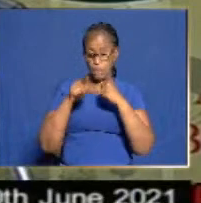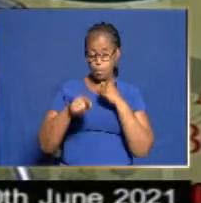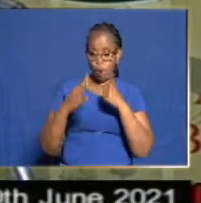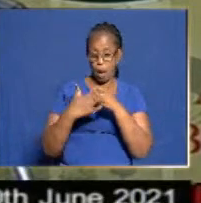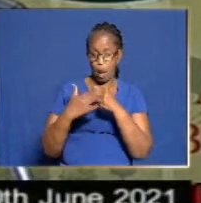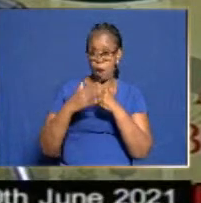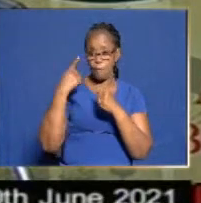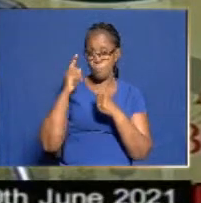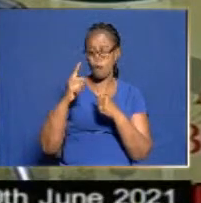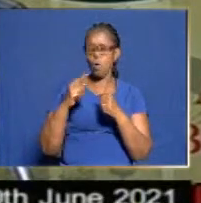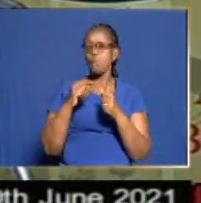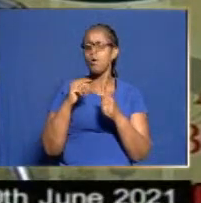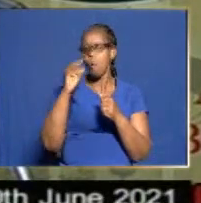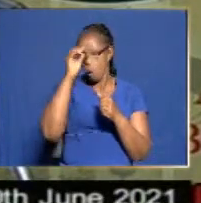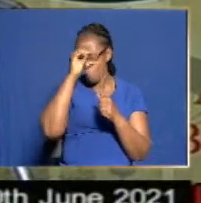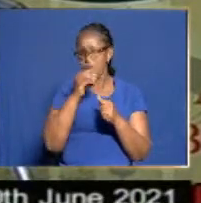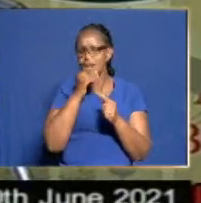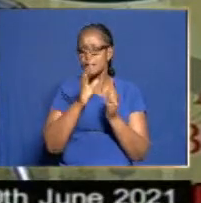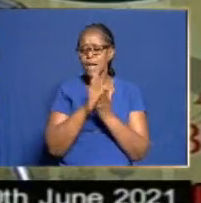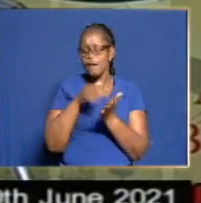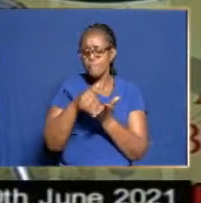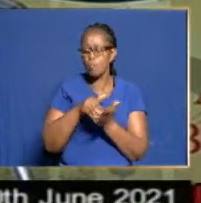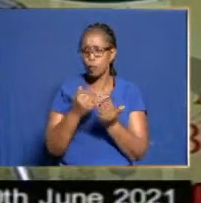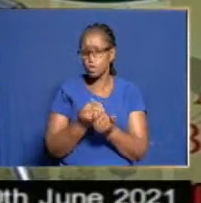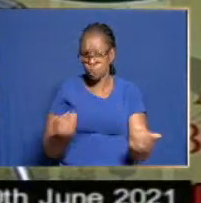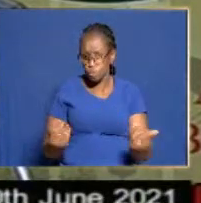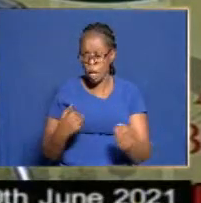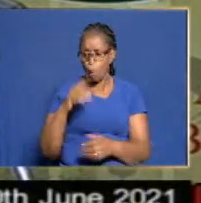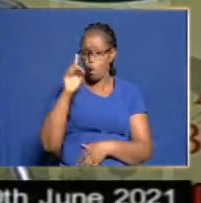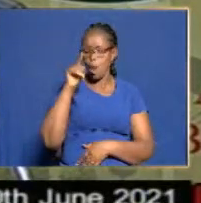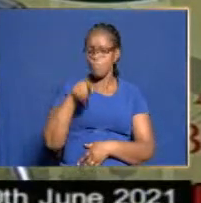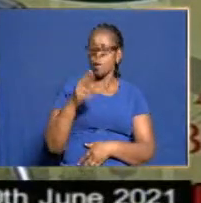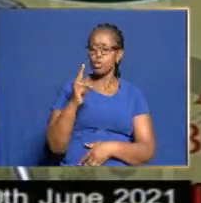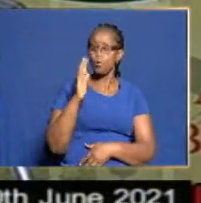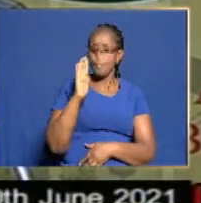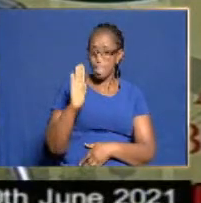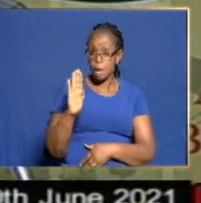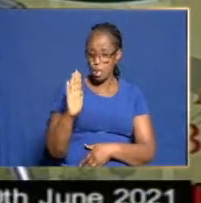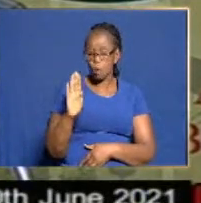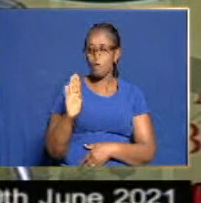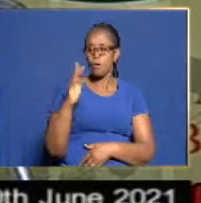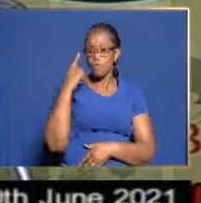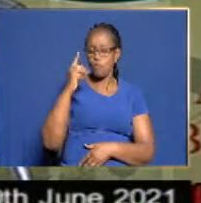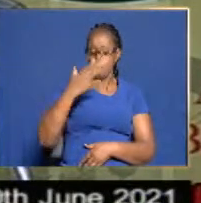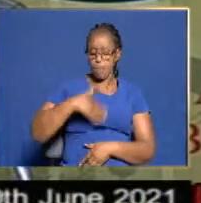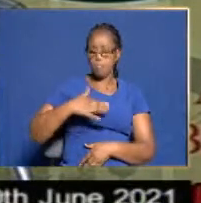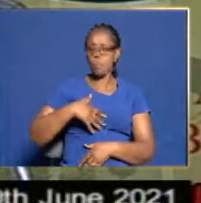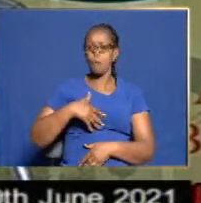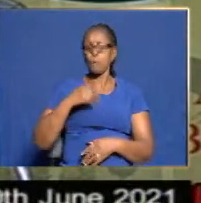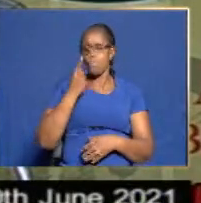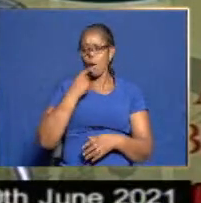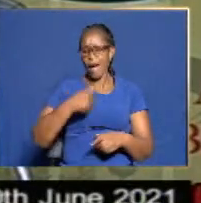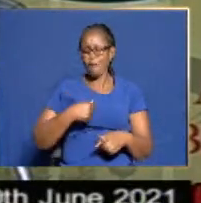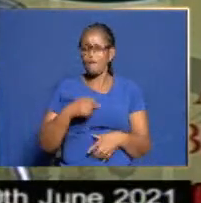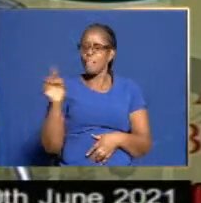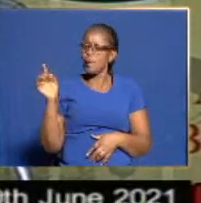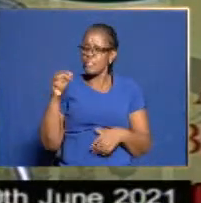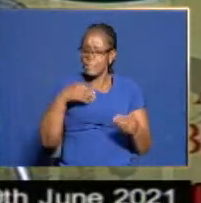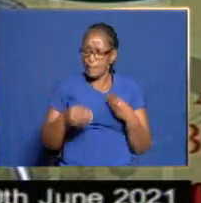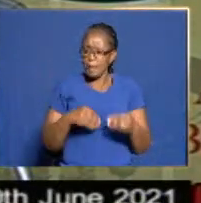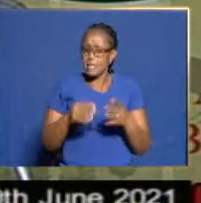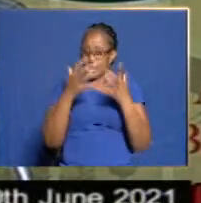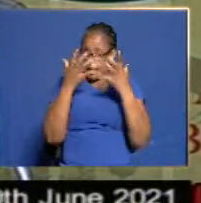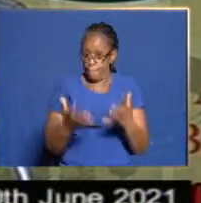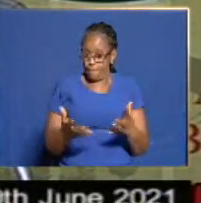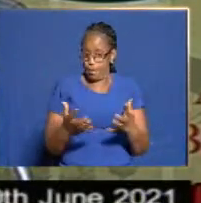for orphans and vulnerable children, and KSH 1.2 billion for orphans for persons living with severe disabilities.